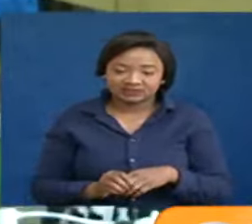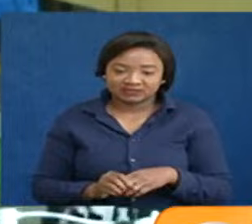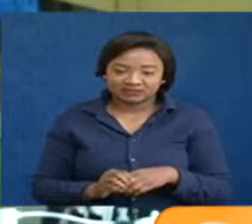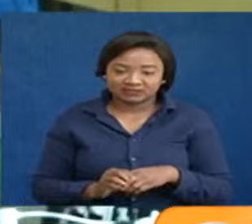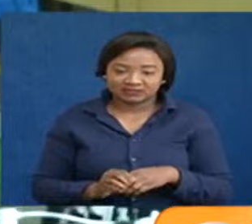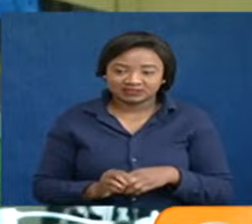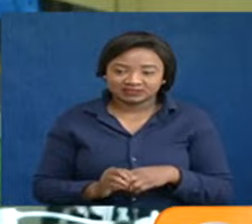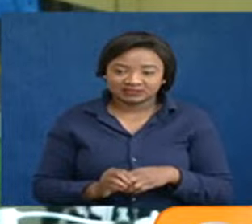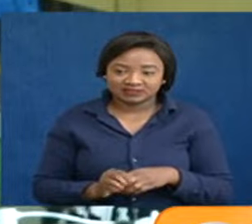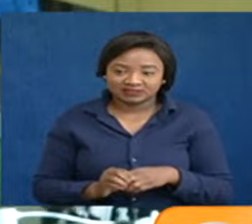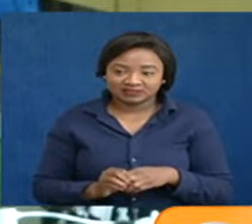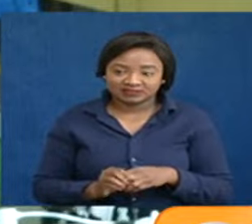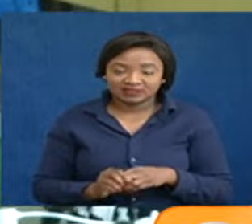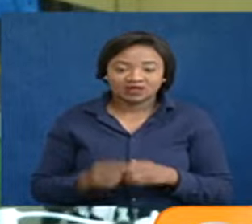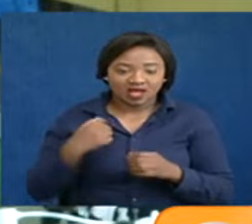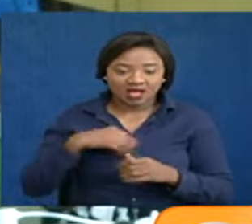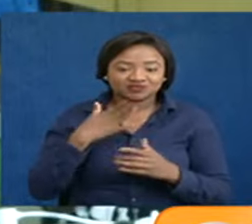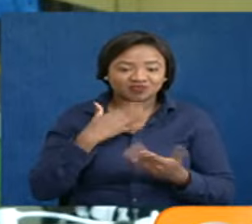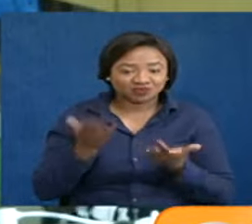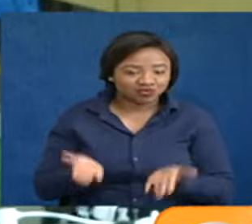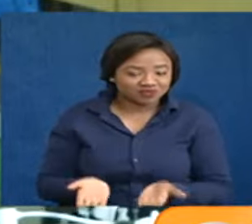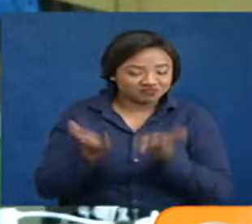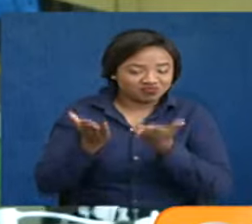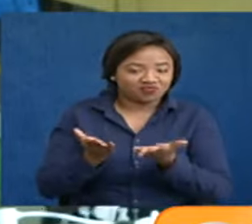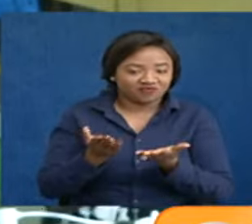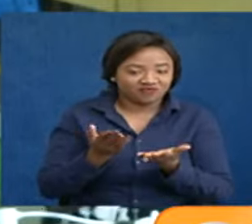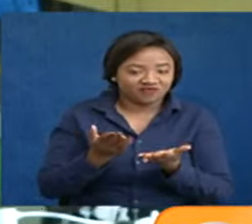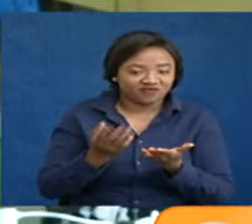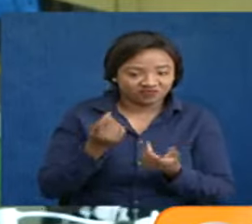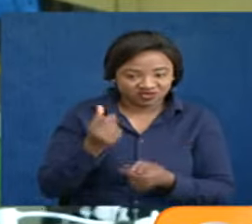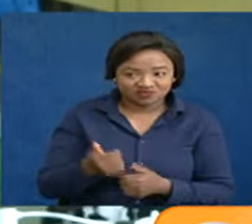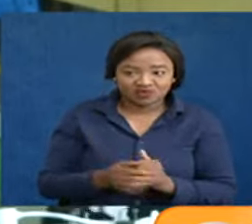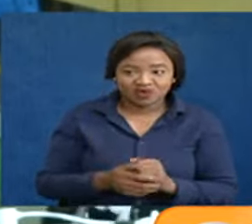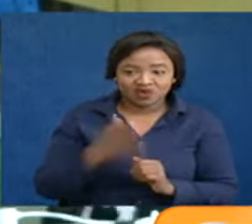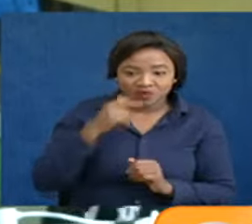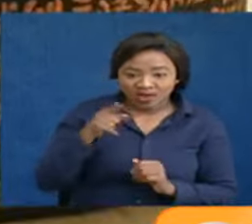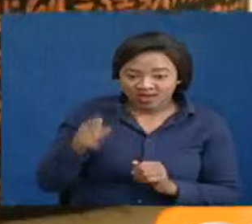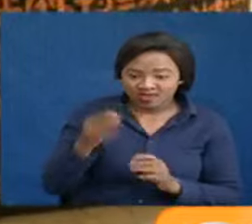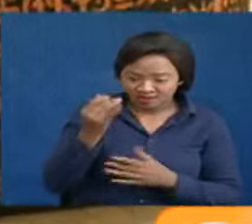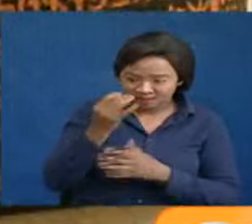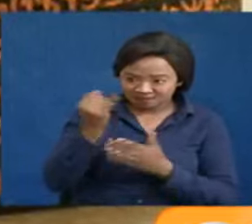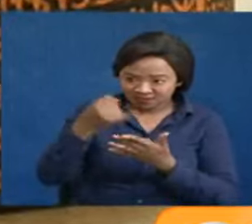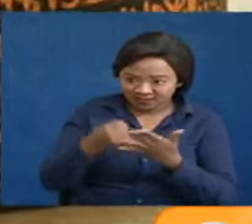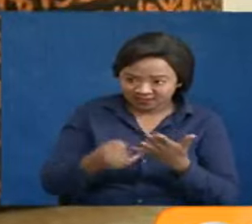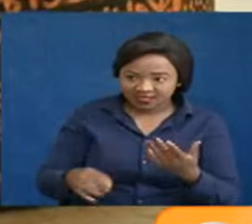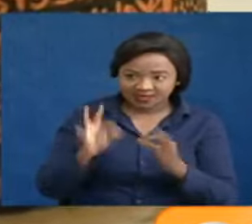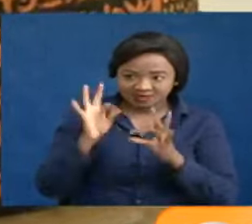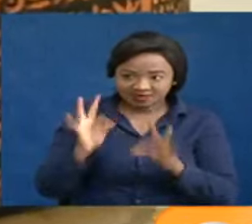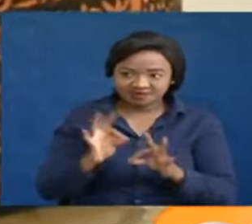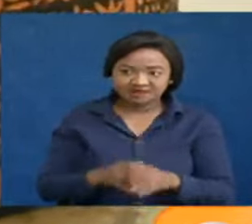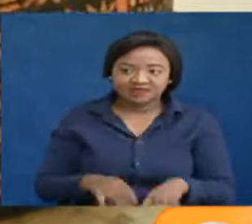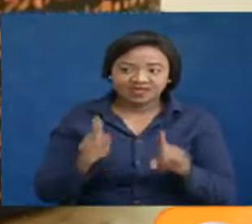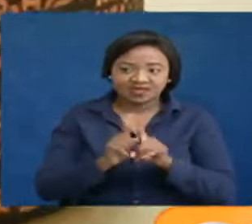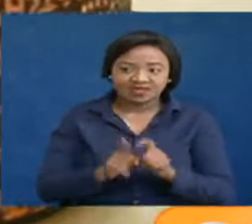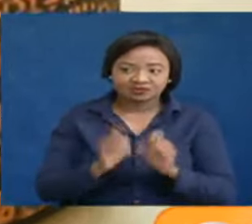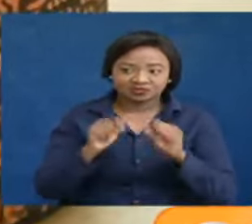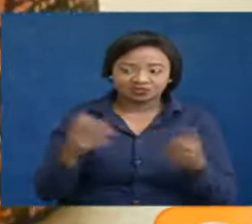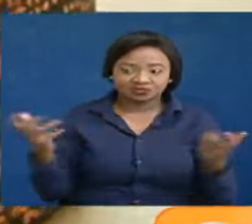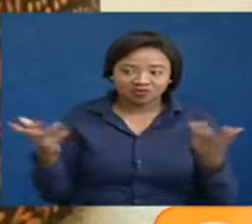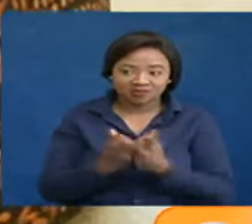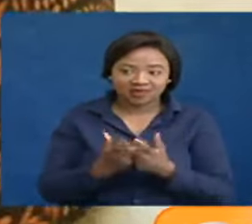to give it an update, a facelift, in terms of its utility, in terms of its aesthetic, to be able to suit